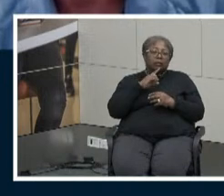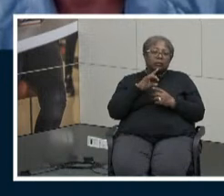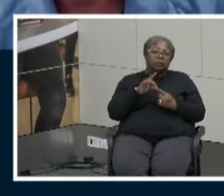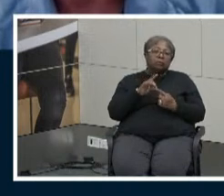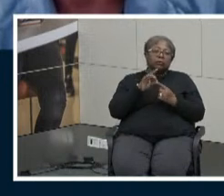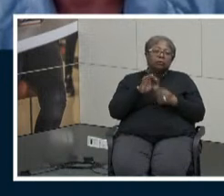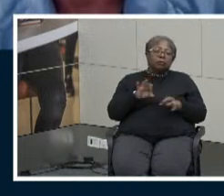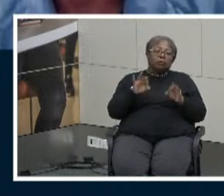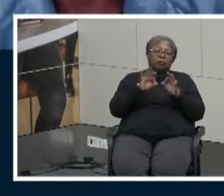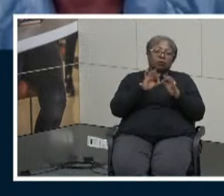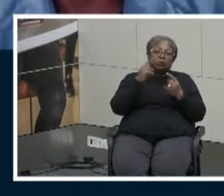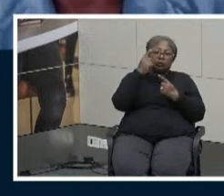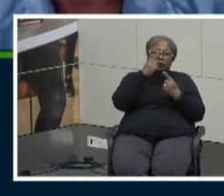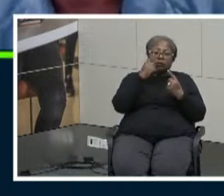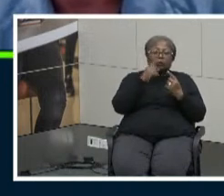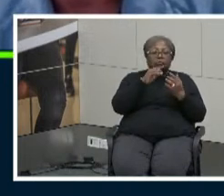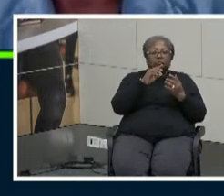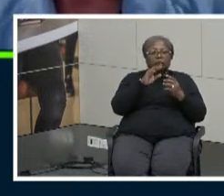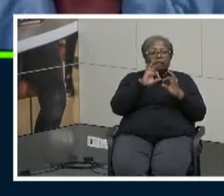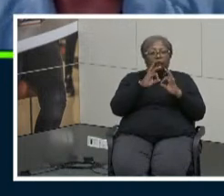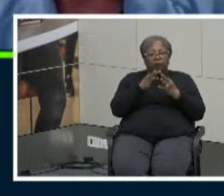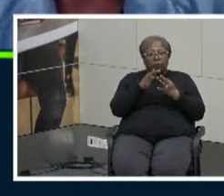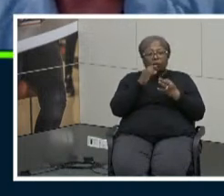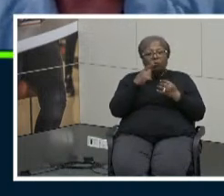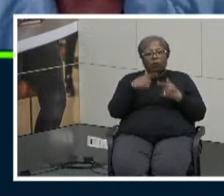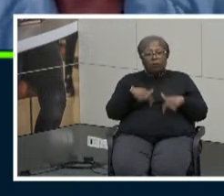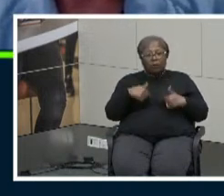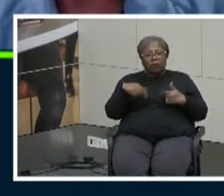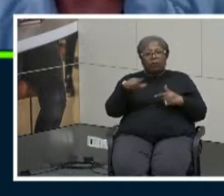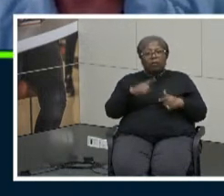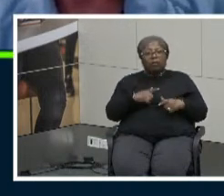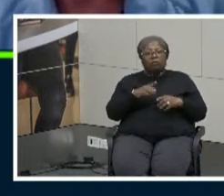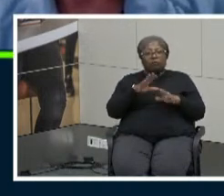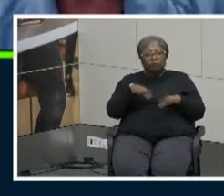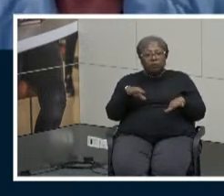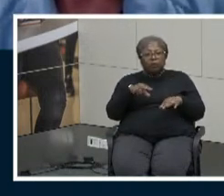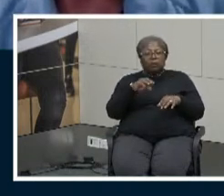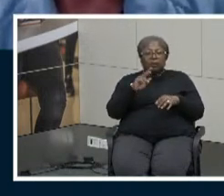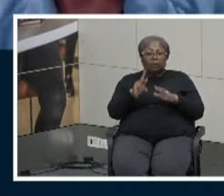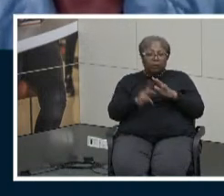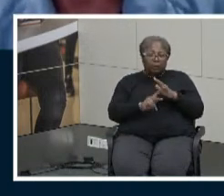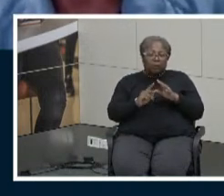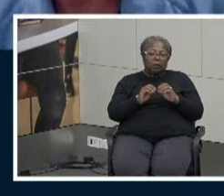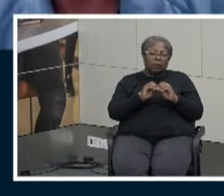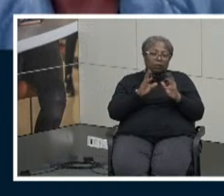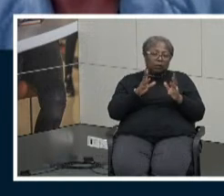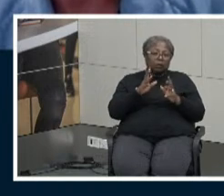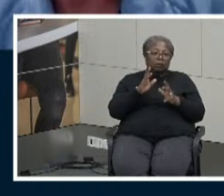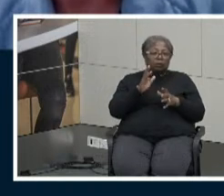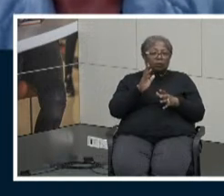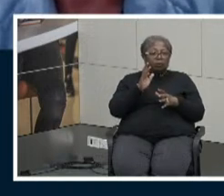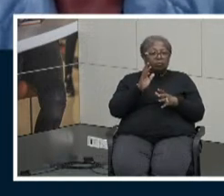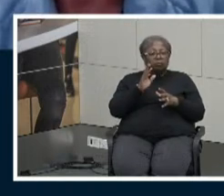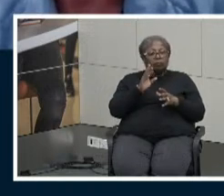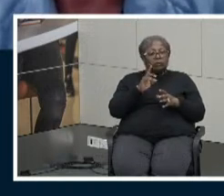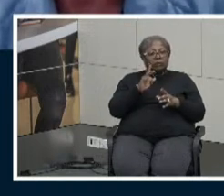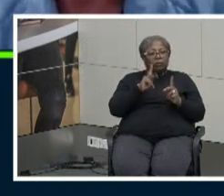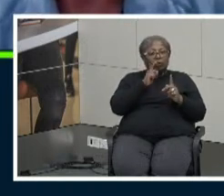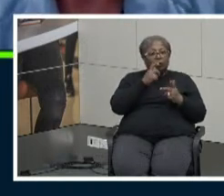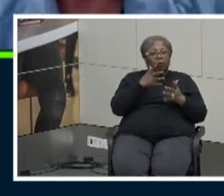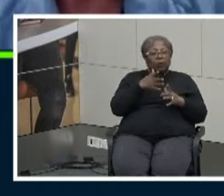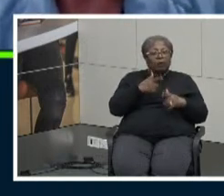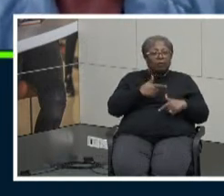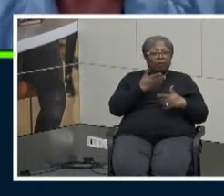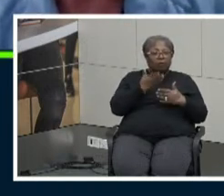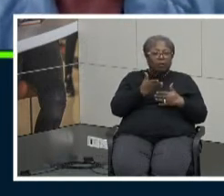especially important to consider neighborhood families with children enter Helm's kindergarten this August the grandfathering period is warranted during this